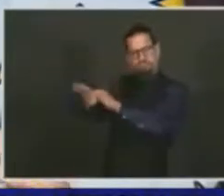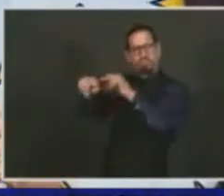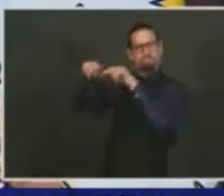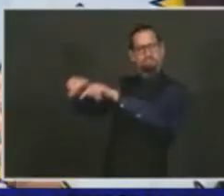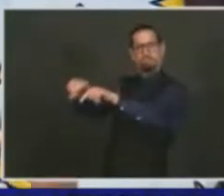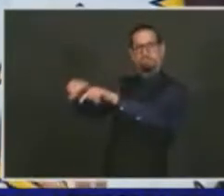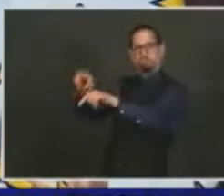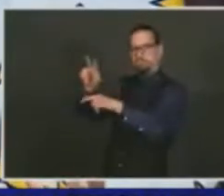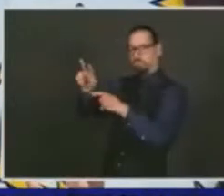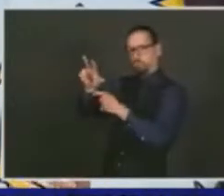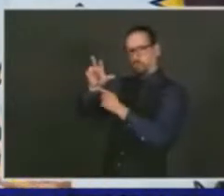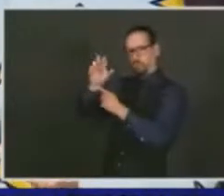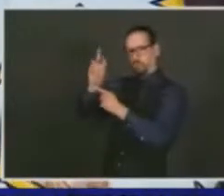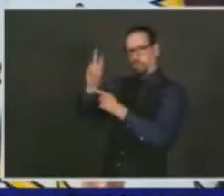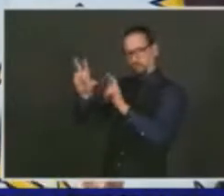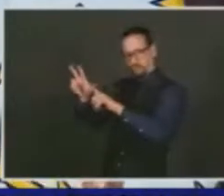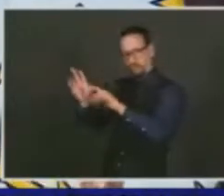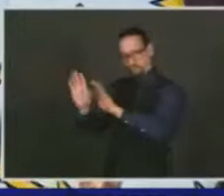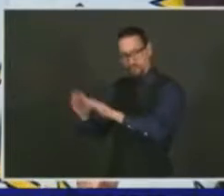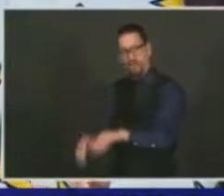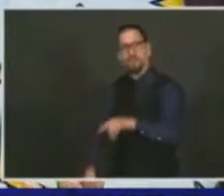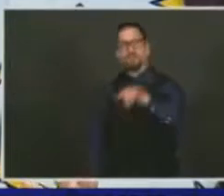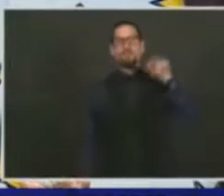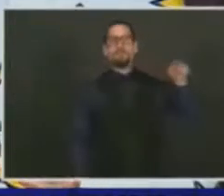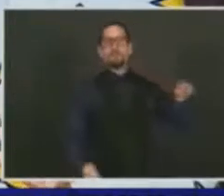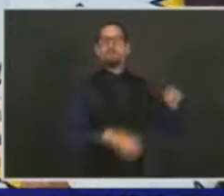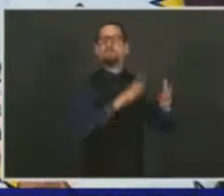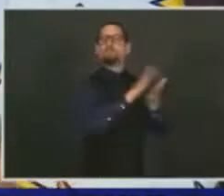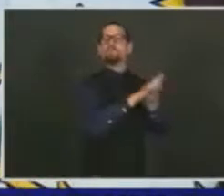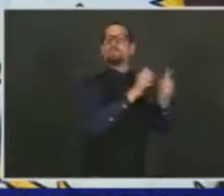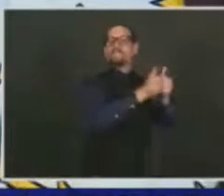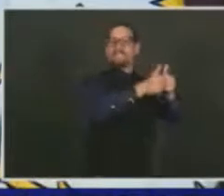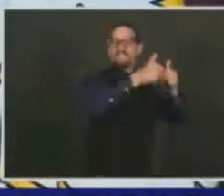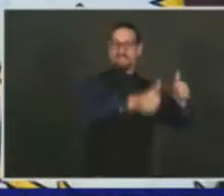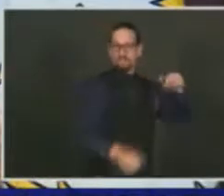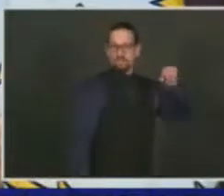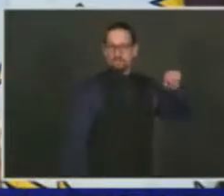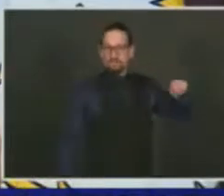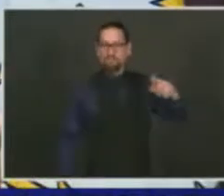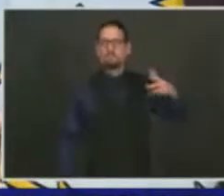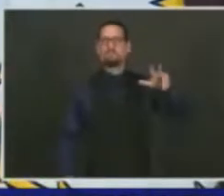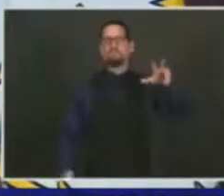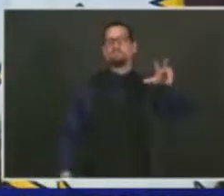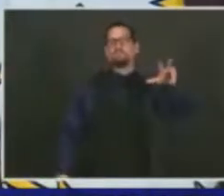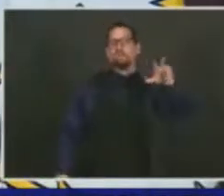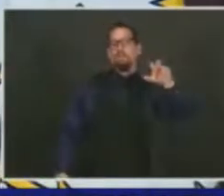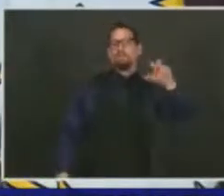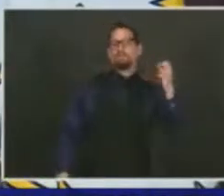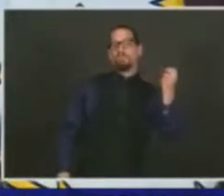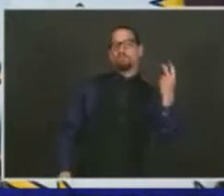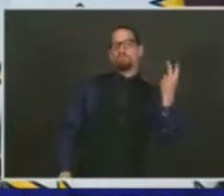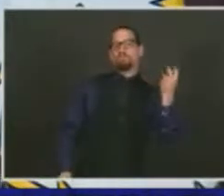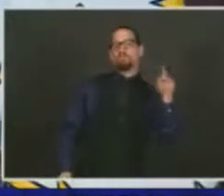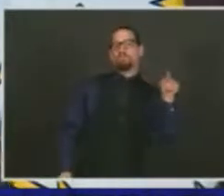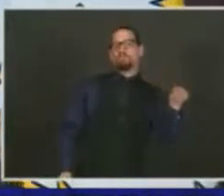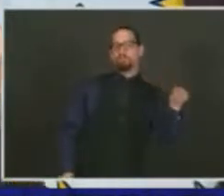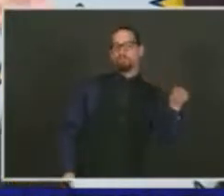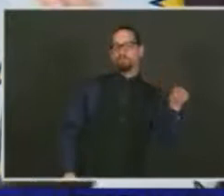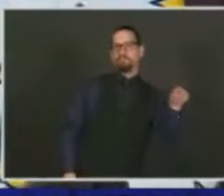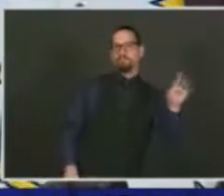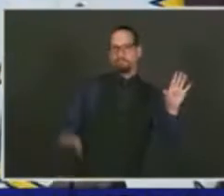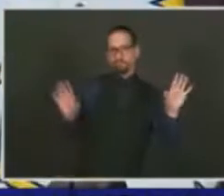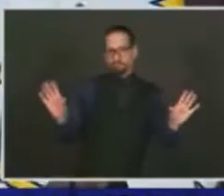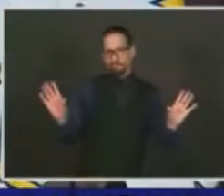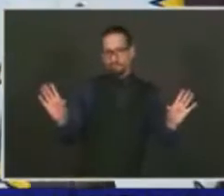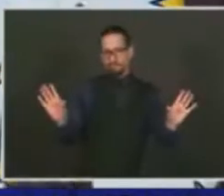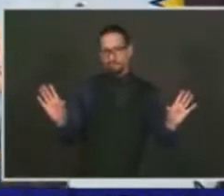So obviously the prevalence, the rate, you can see there, it's 363 among